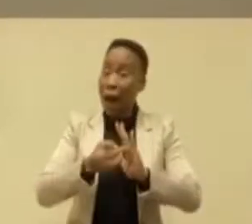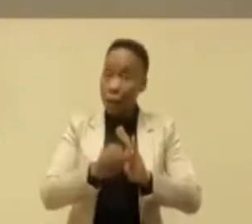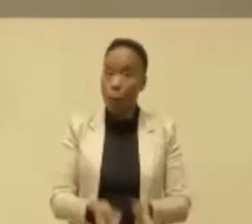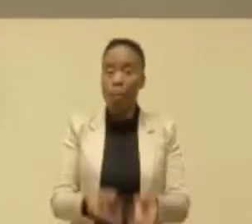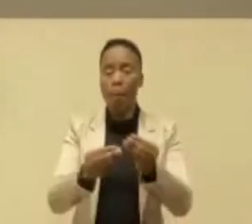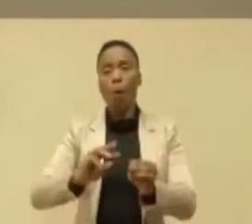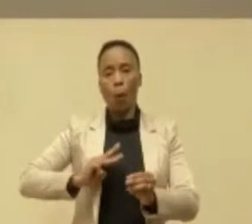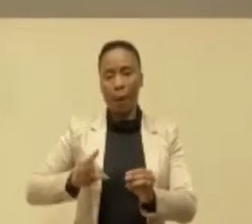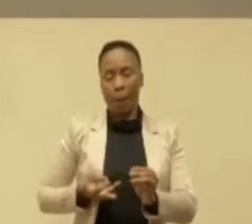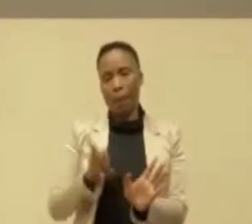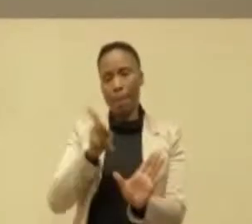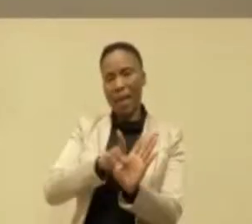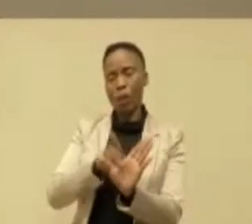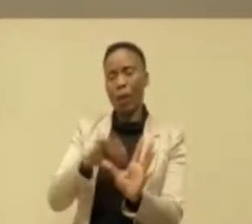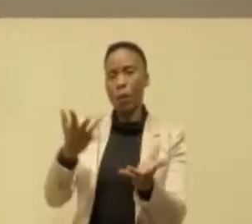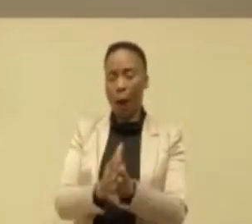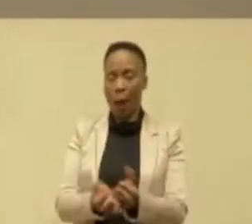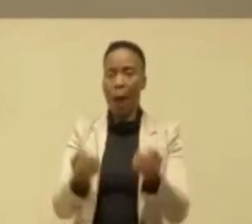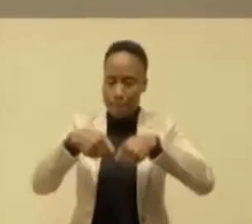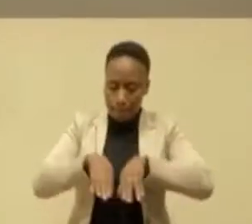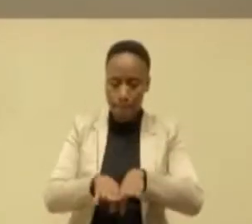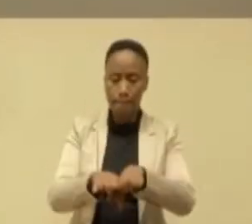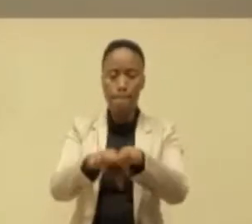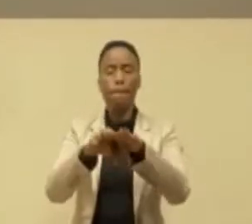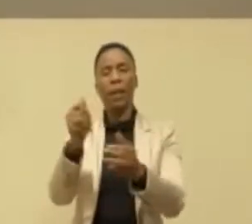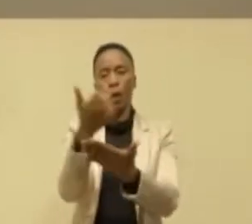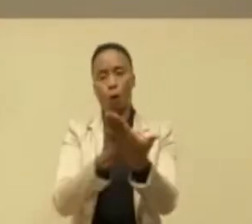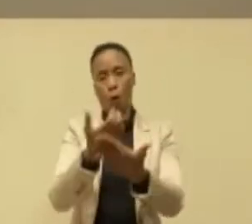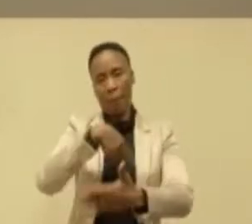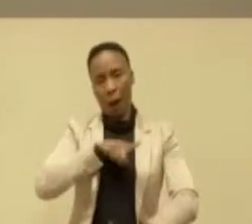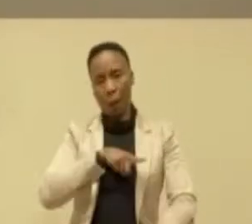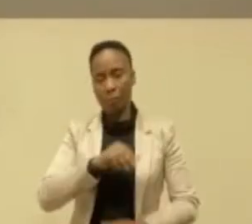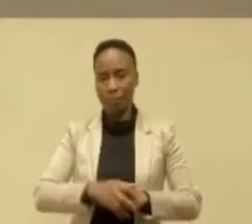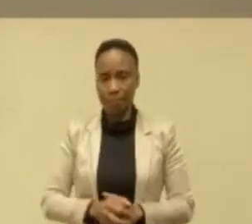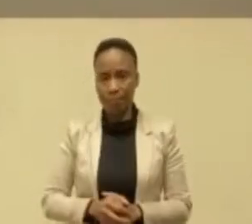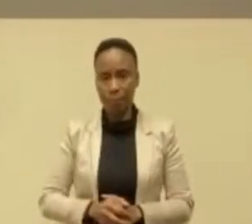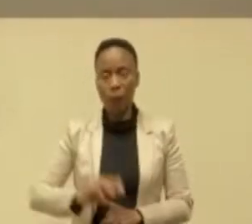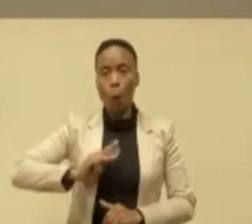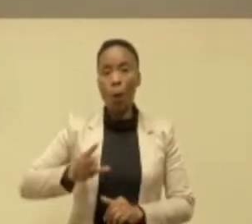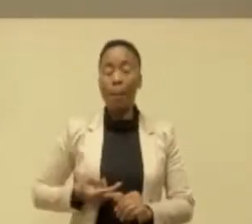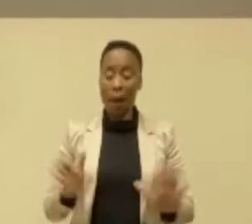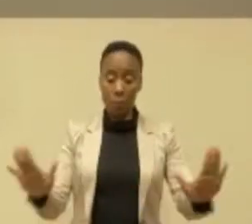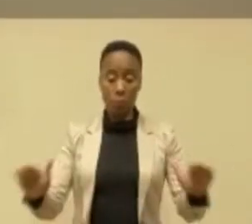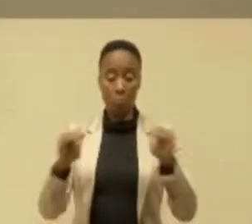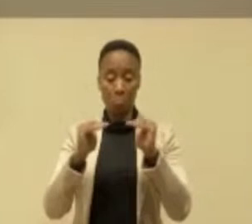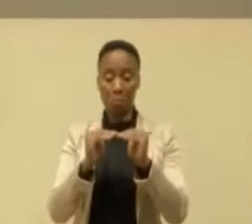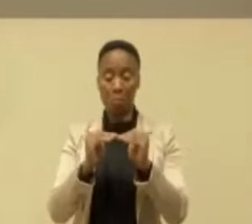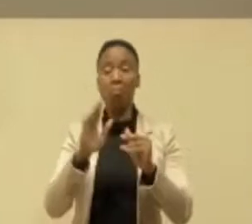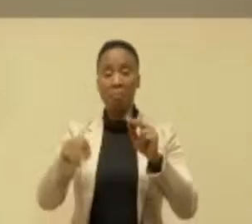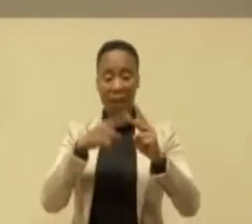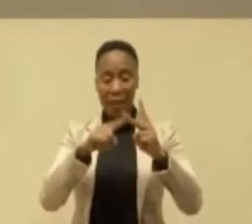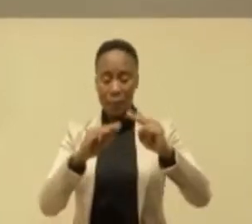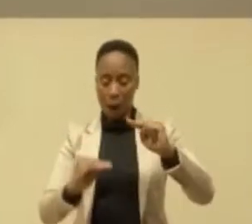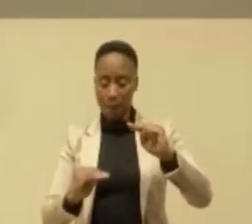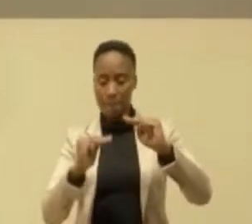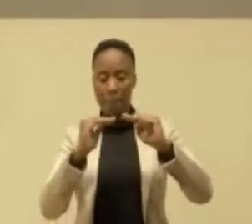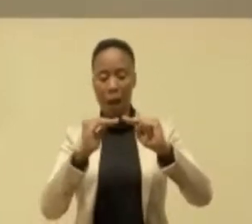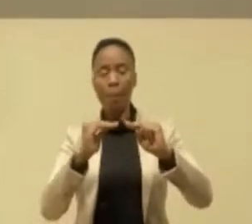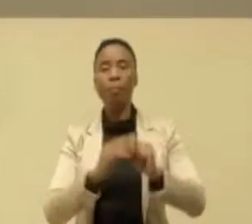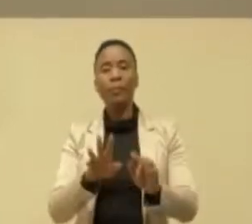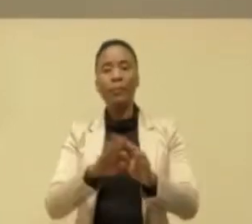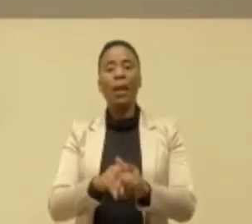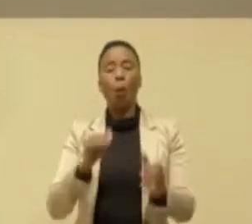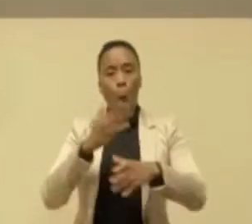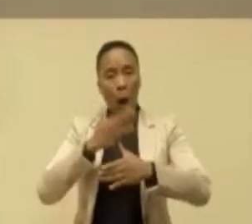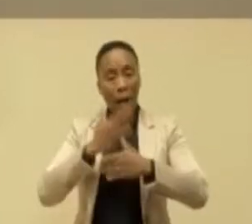participate in the mainstream of our economy women's equity and equality in different workplaces must